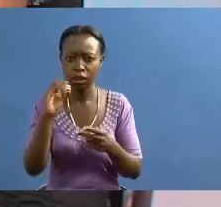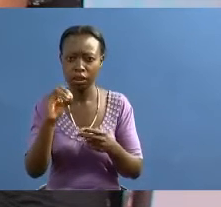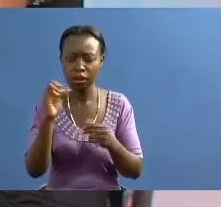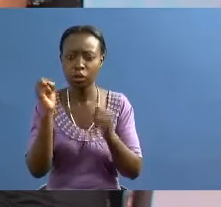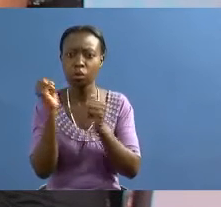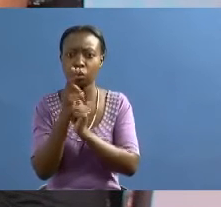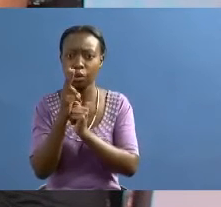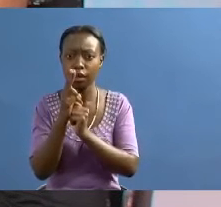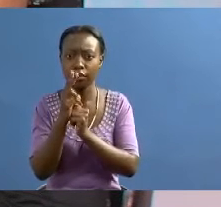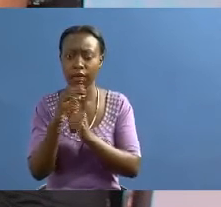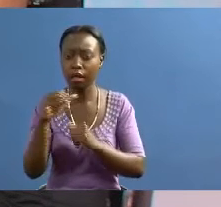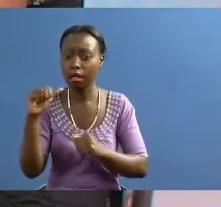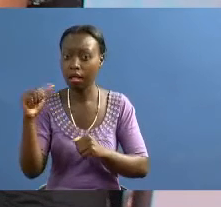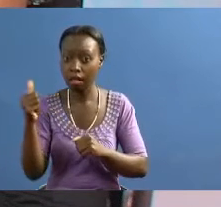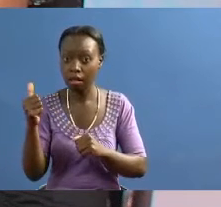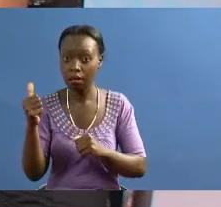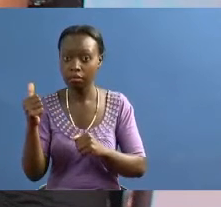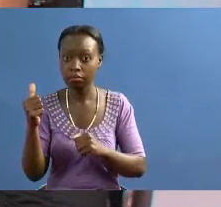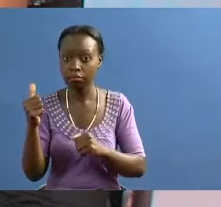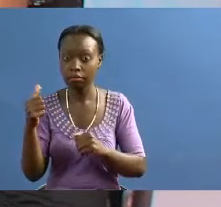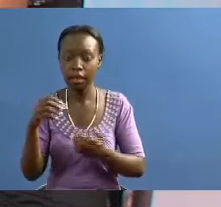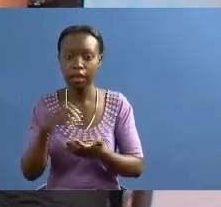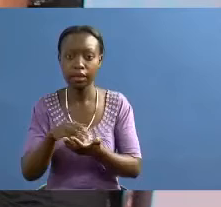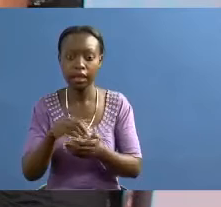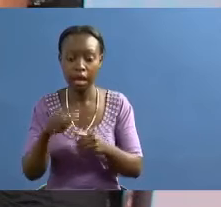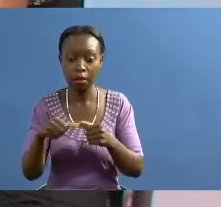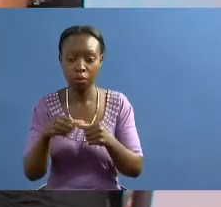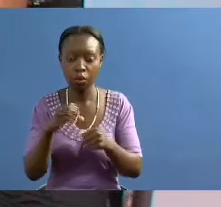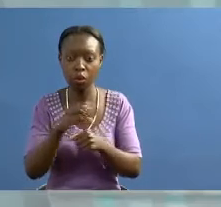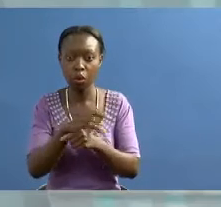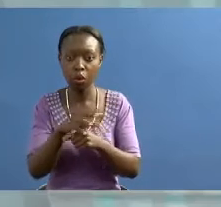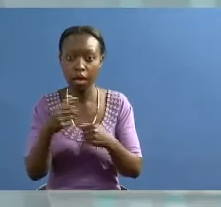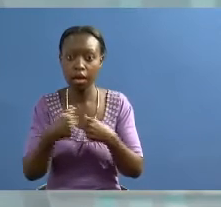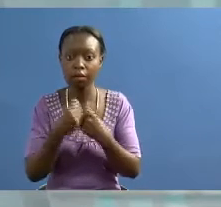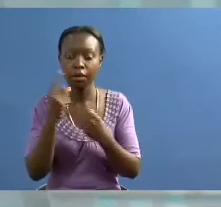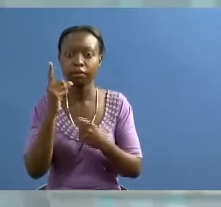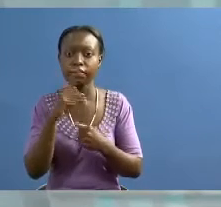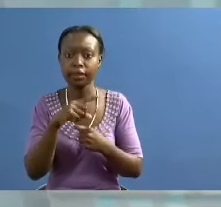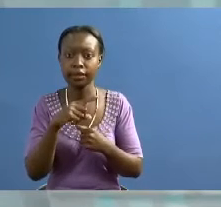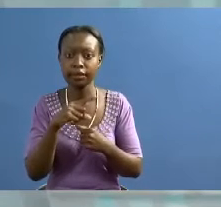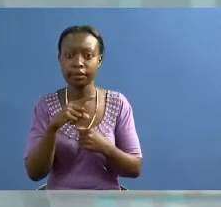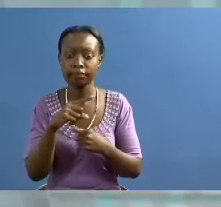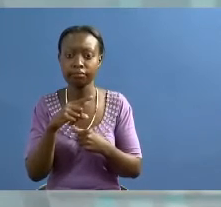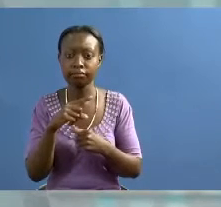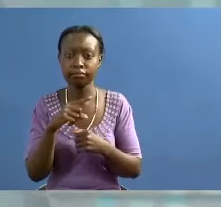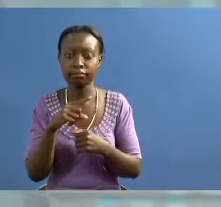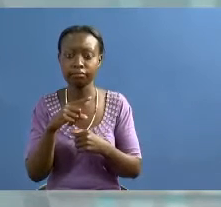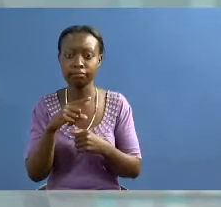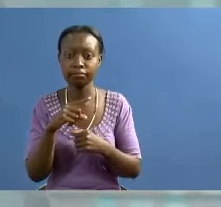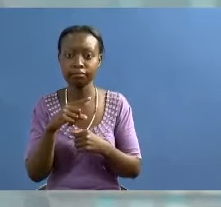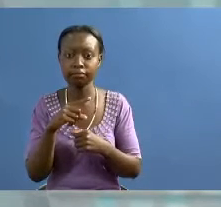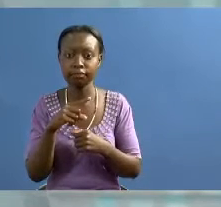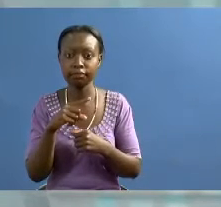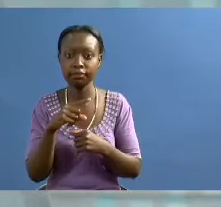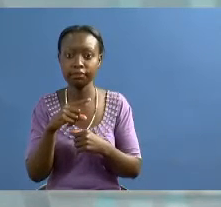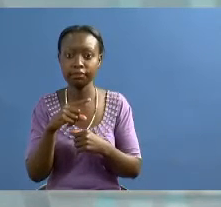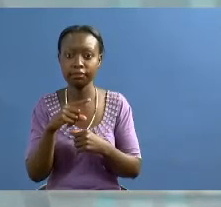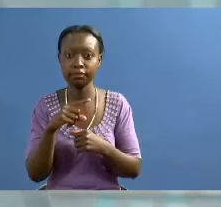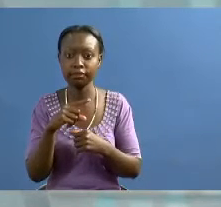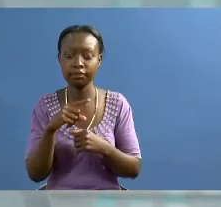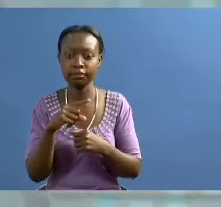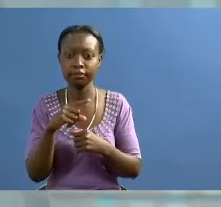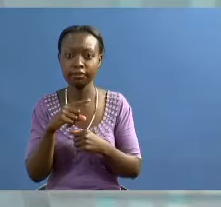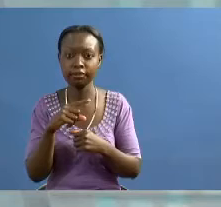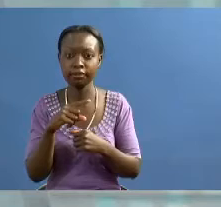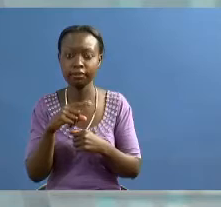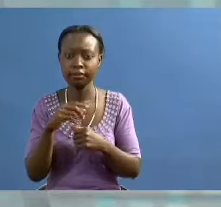another outbreak of coronavirus that was caused by the Middle East respiratory syndrome. It has been